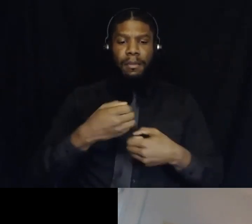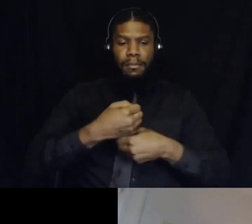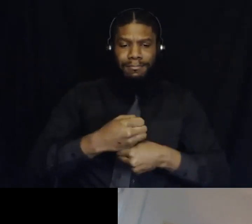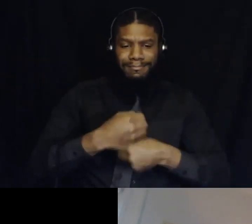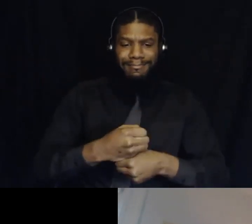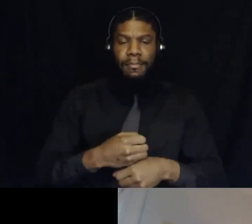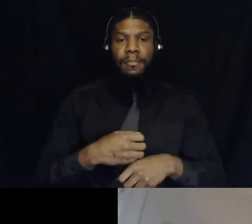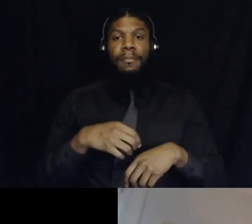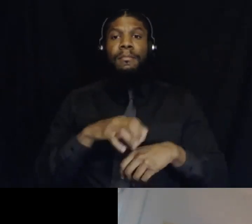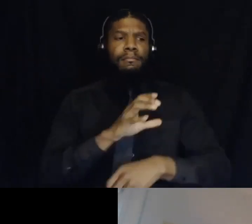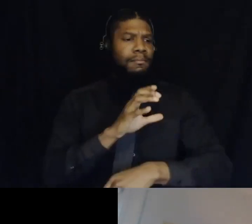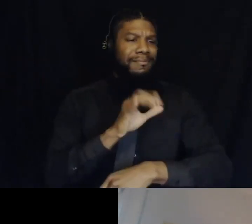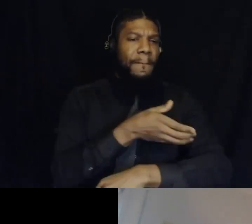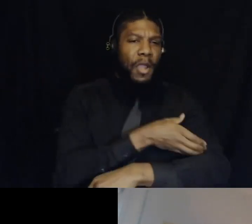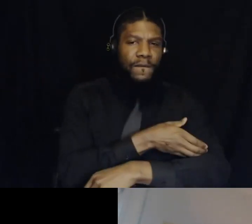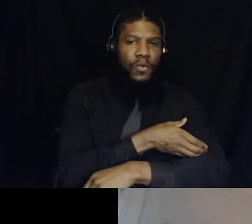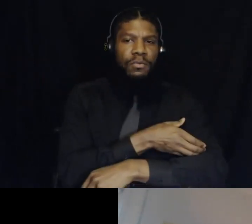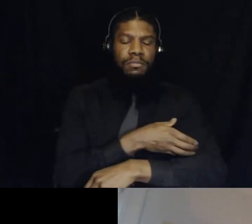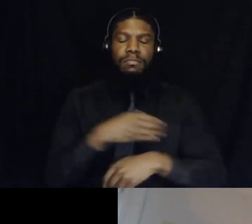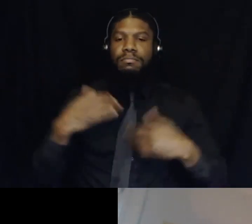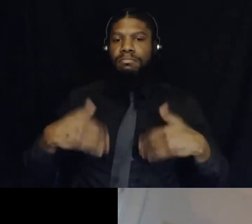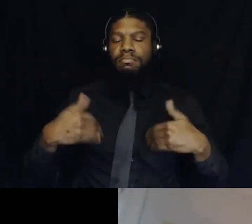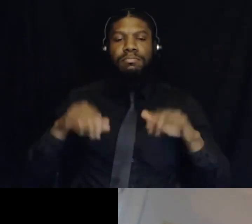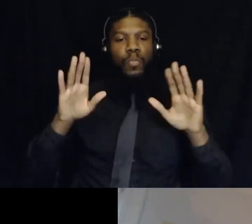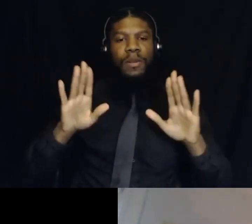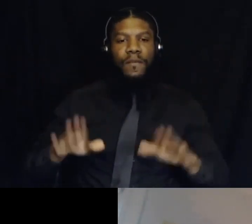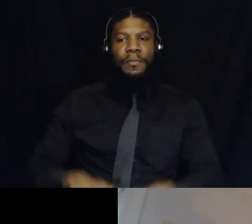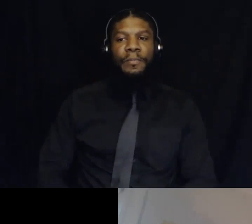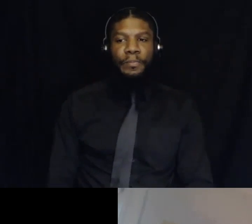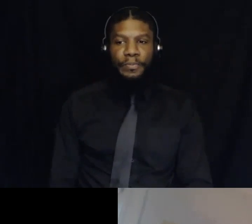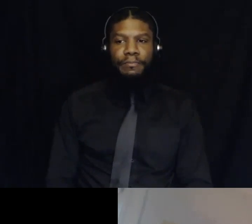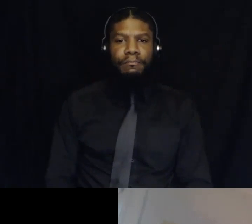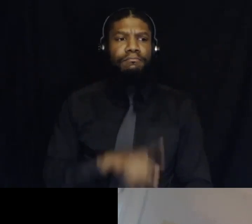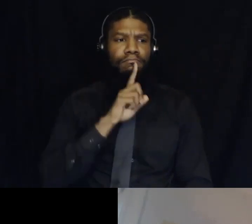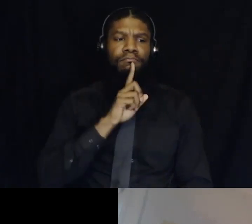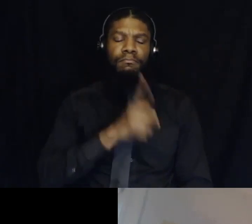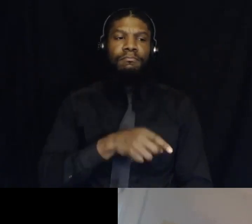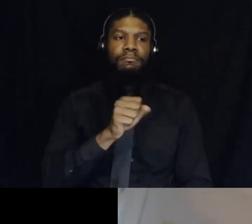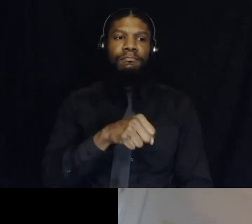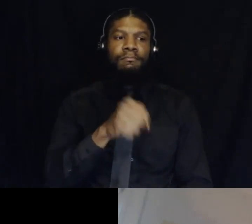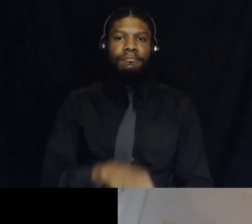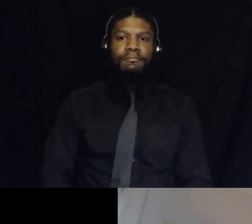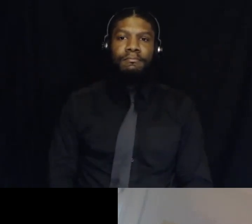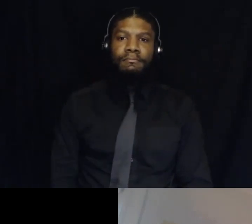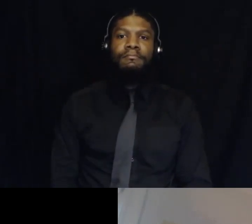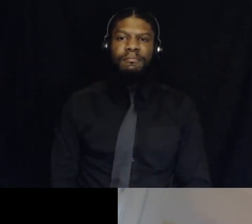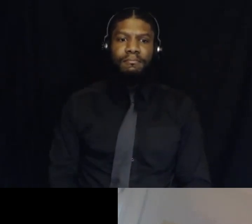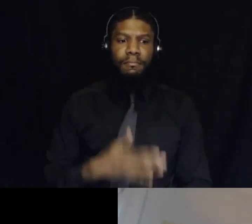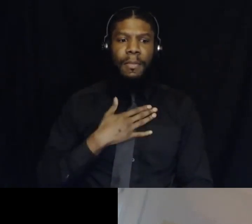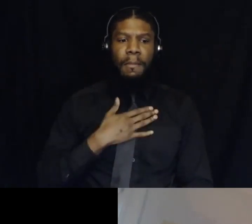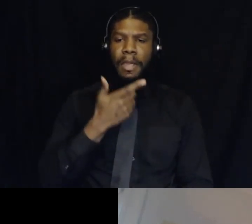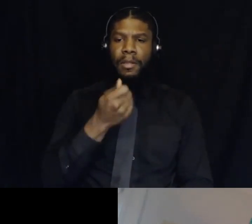Yes. Absolutely. Absolutely. I guess my interest with Khalil's